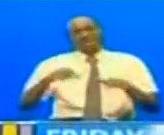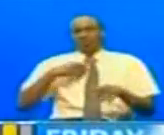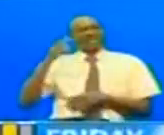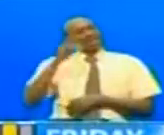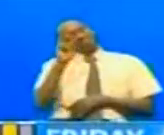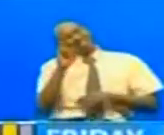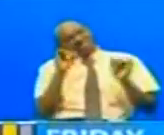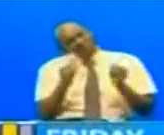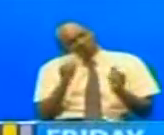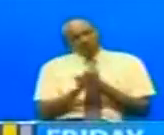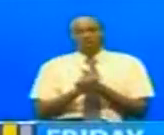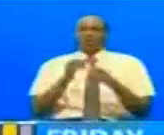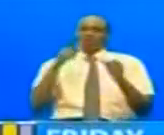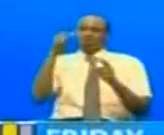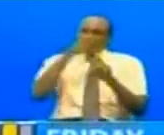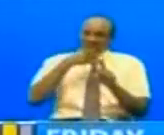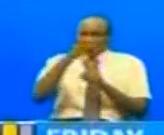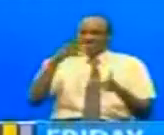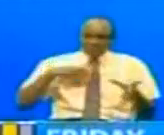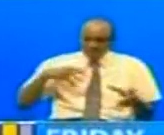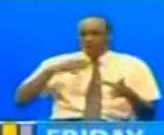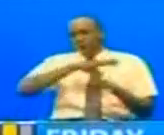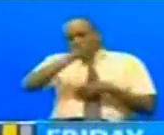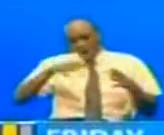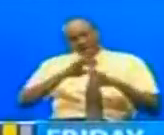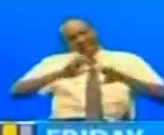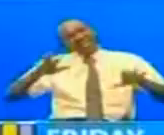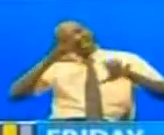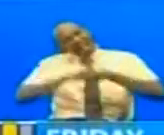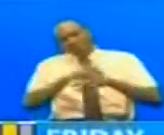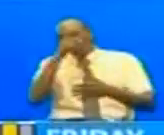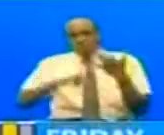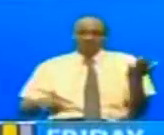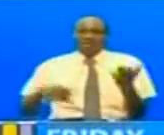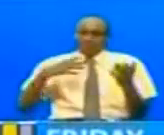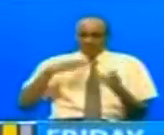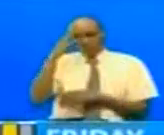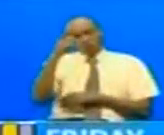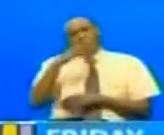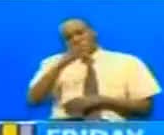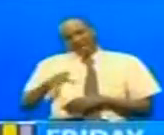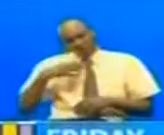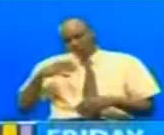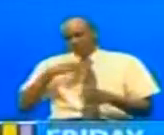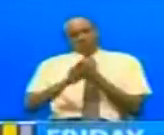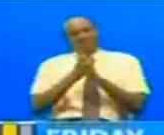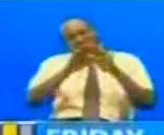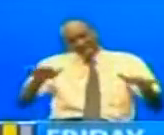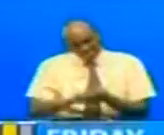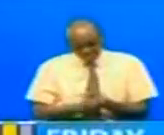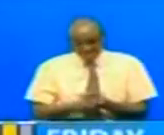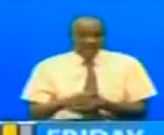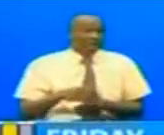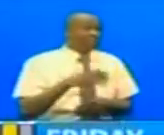in the news, you know, fighting for these people. Were they finally resettled? Because you were known as Mwanawa squatter. Yeah, I tried to settle